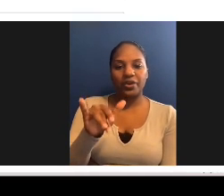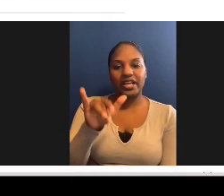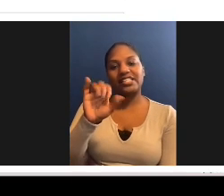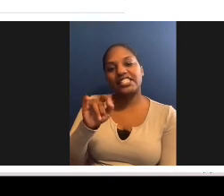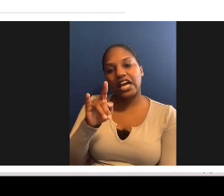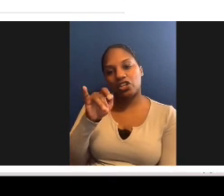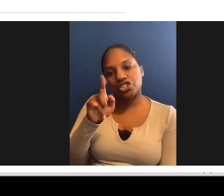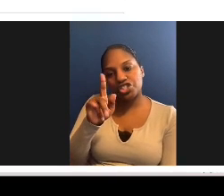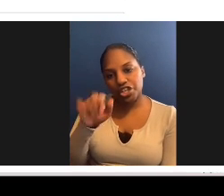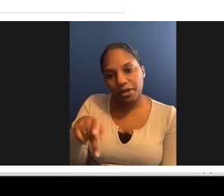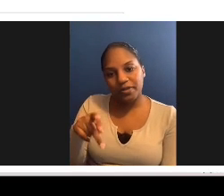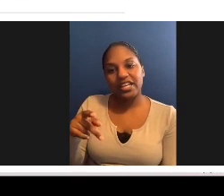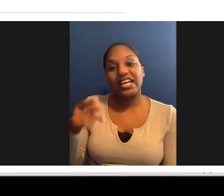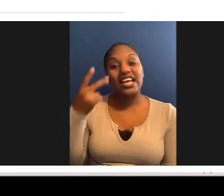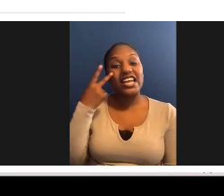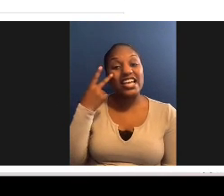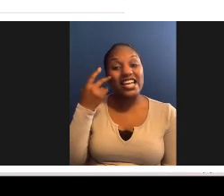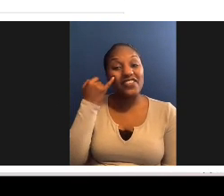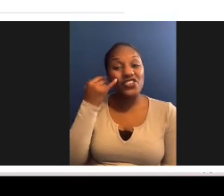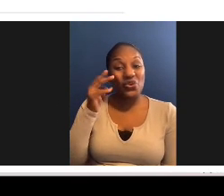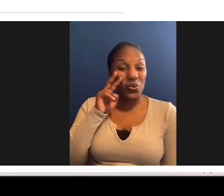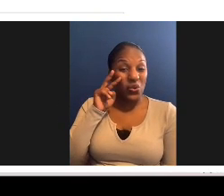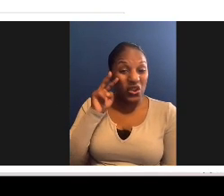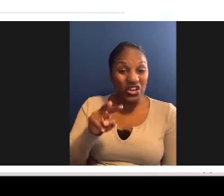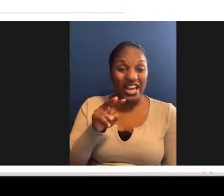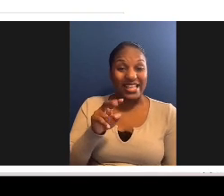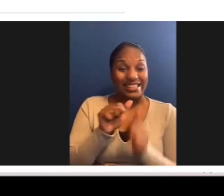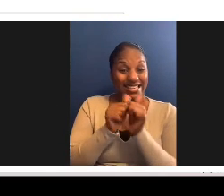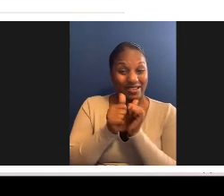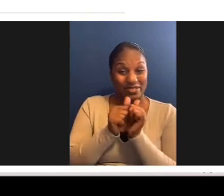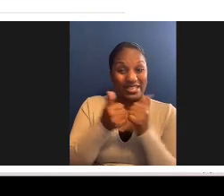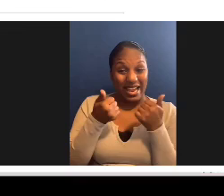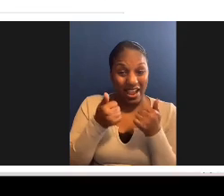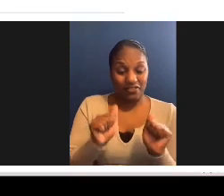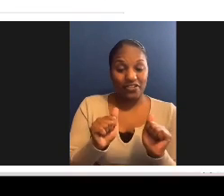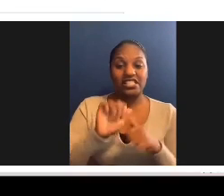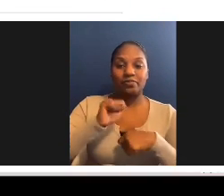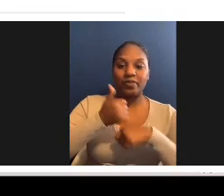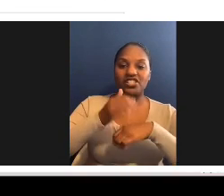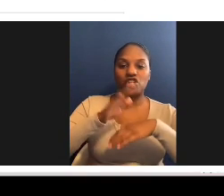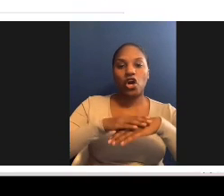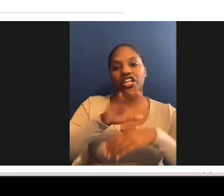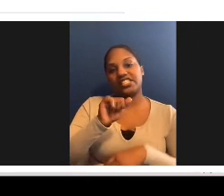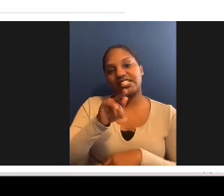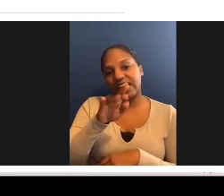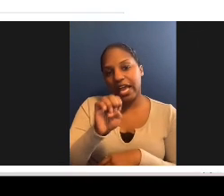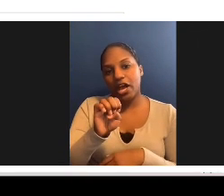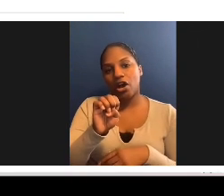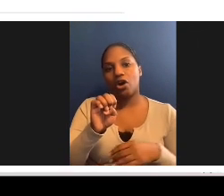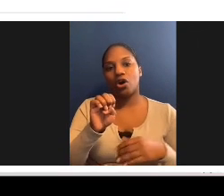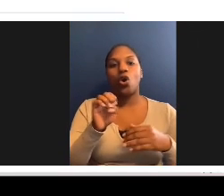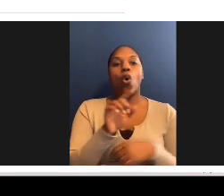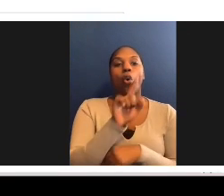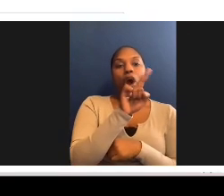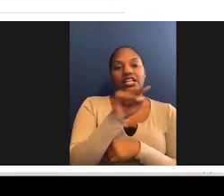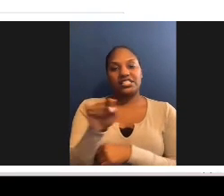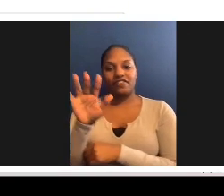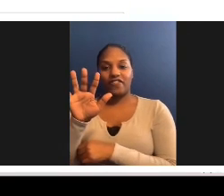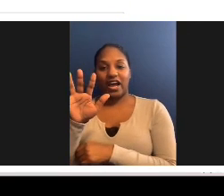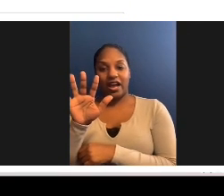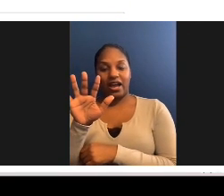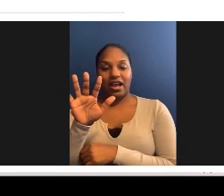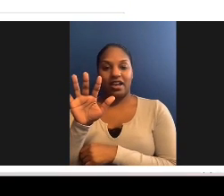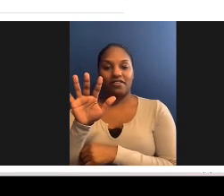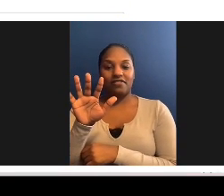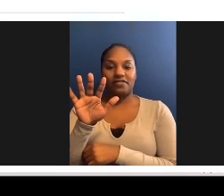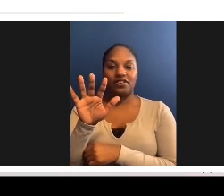the competition effort level here, this is based on a scale of 1 to 5. The competition is high at 4, but the effort